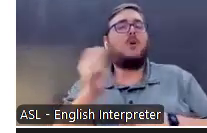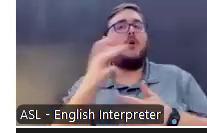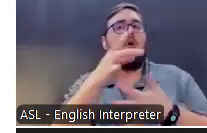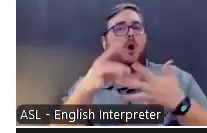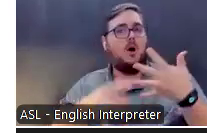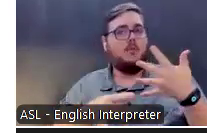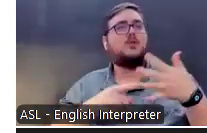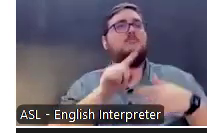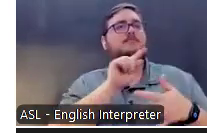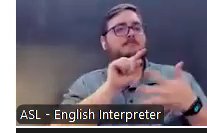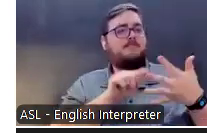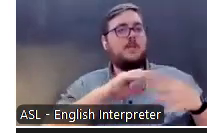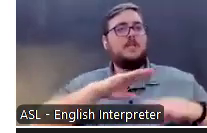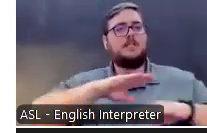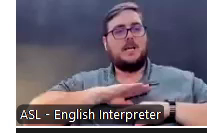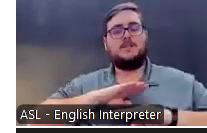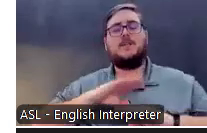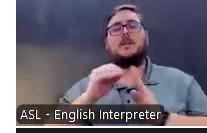of IDEA.